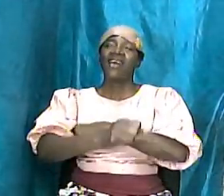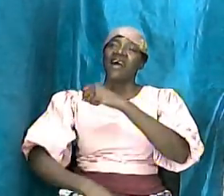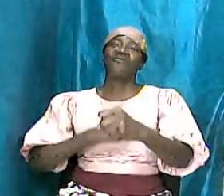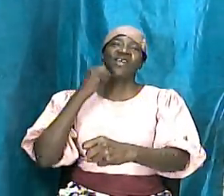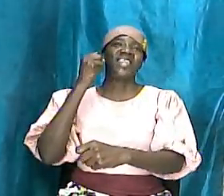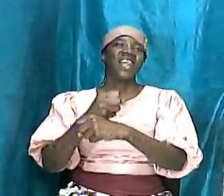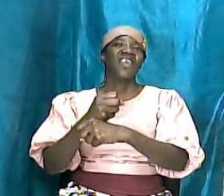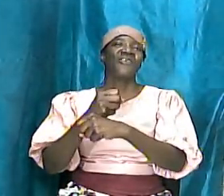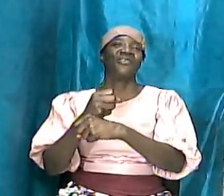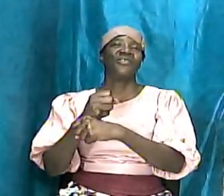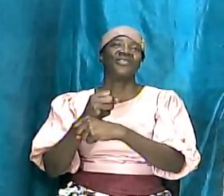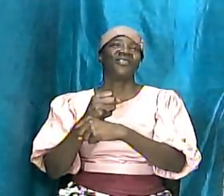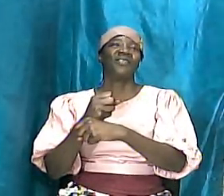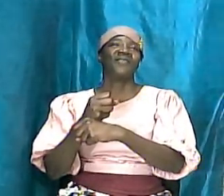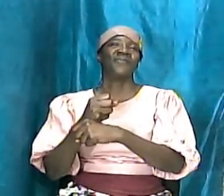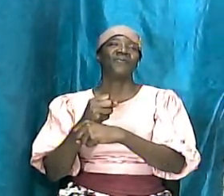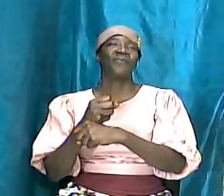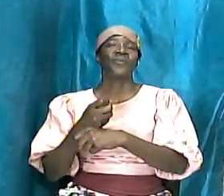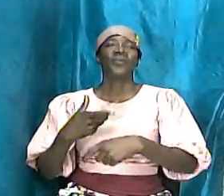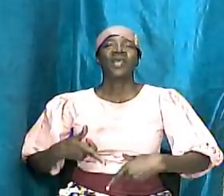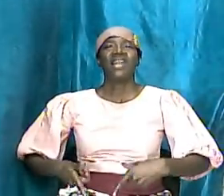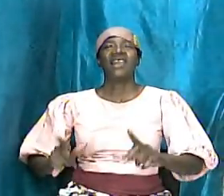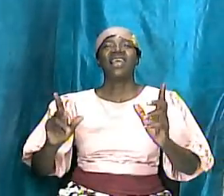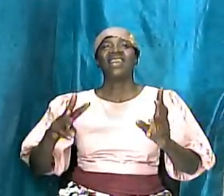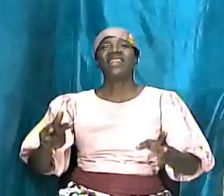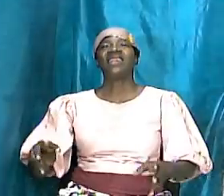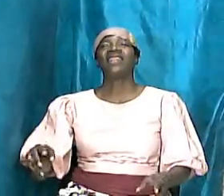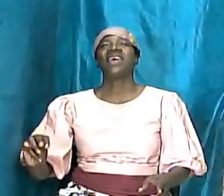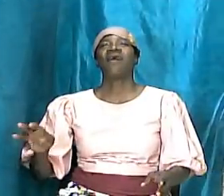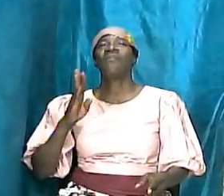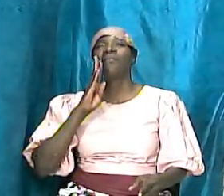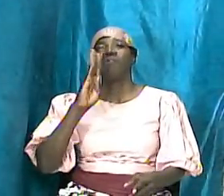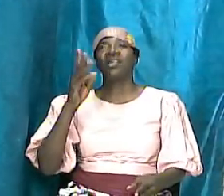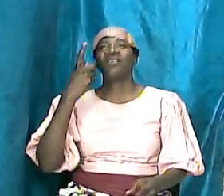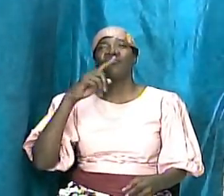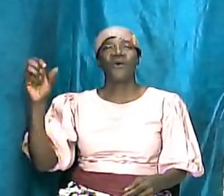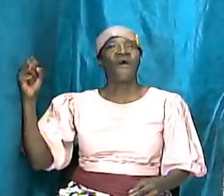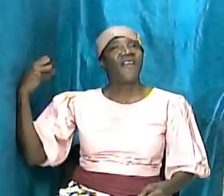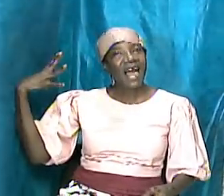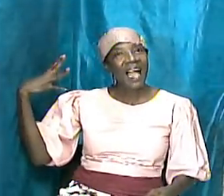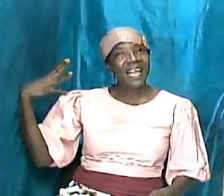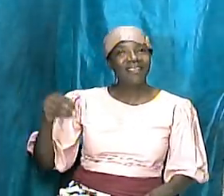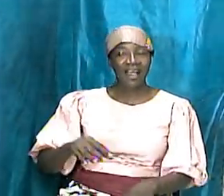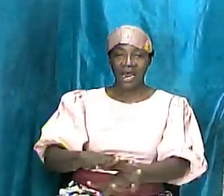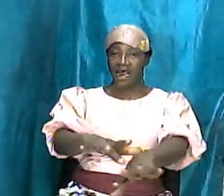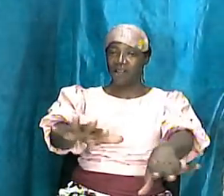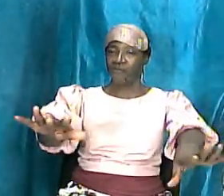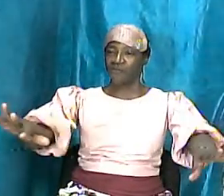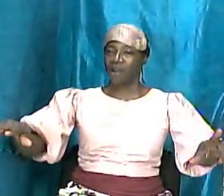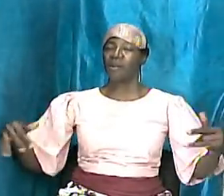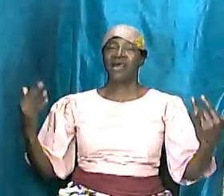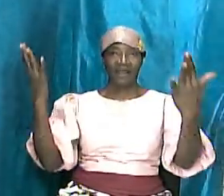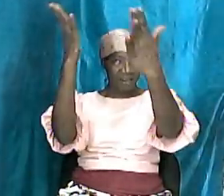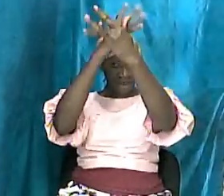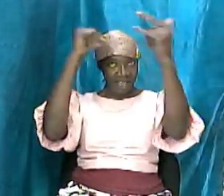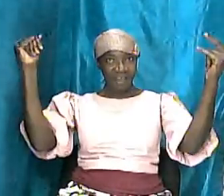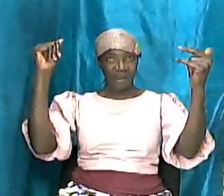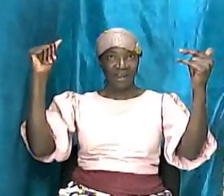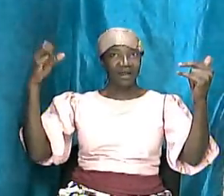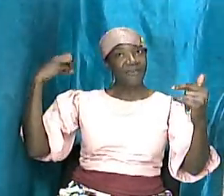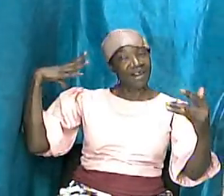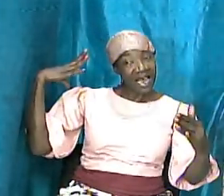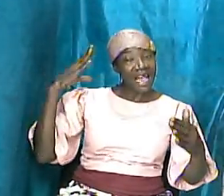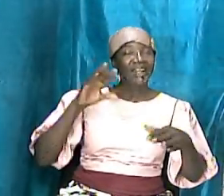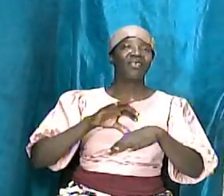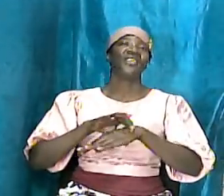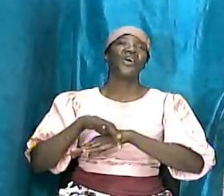for years. And let them be for lights in the firmament of the heaven to give light upon the